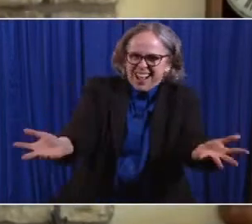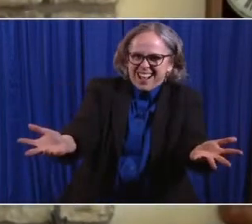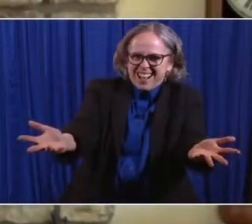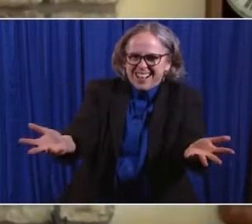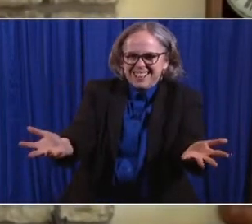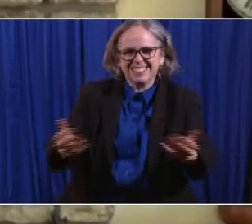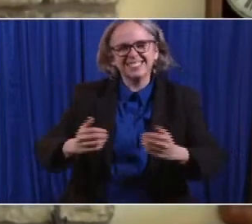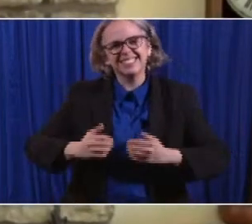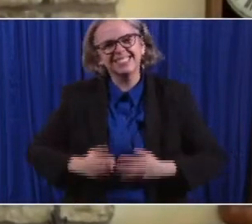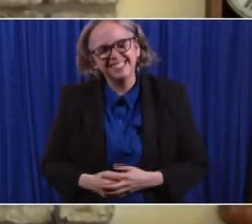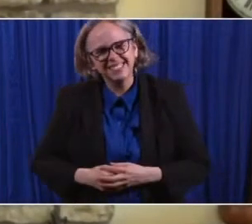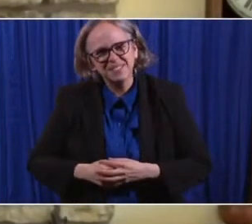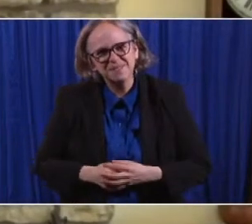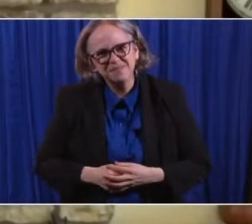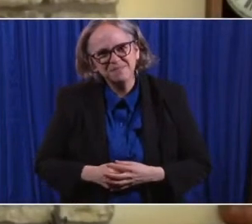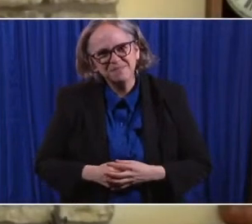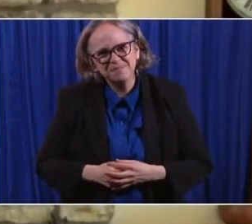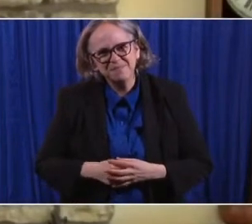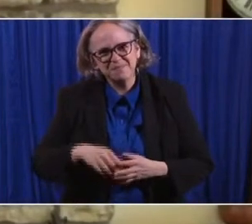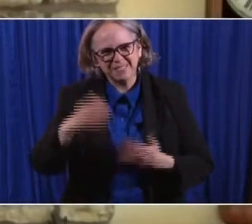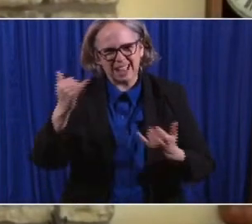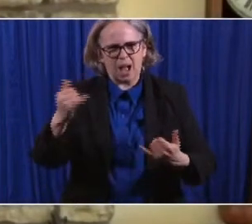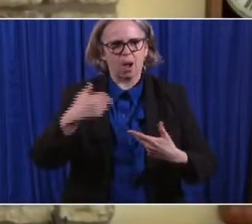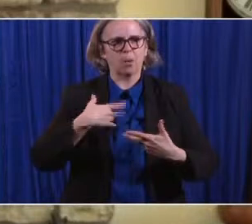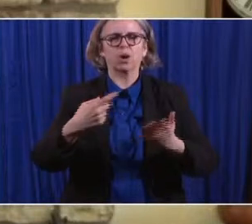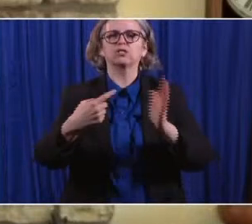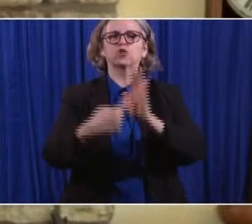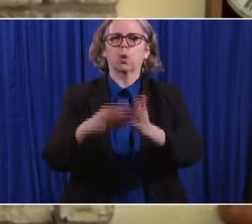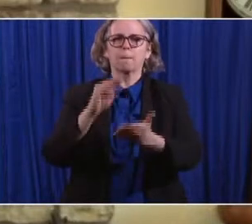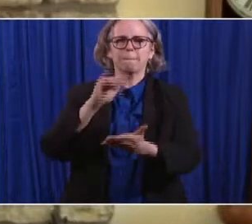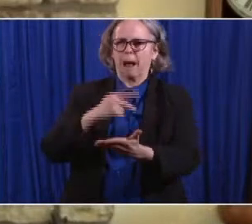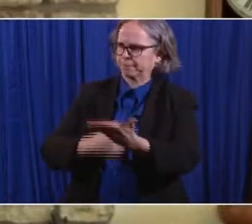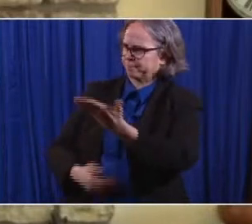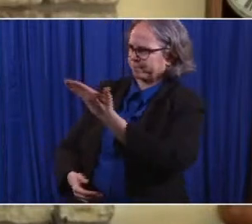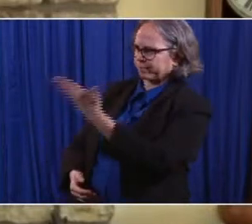Eric, let's take a look at our map. This map represents